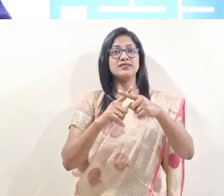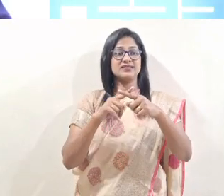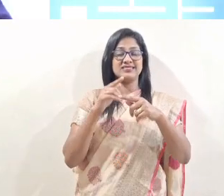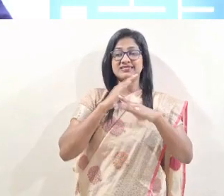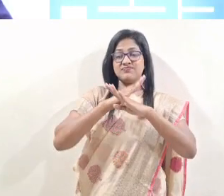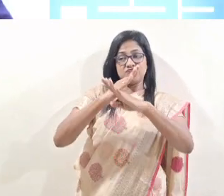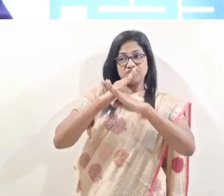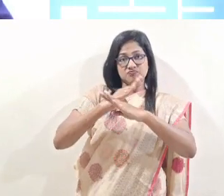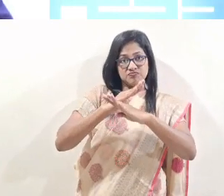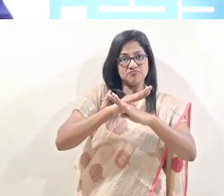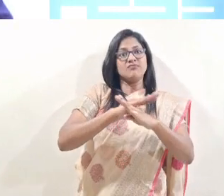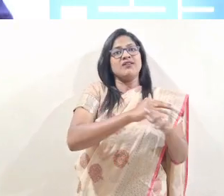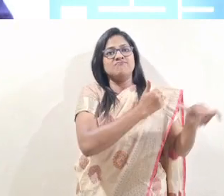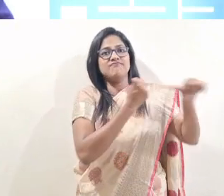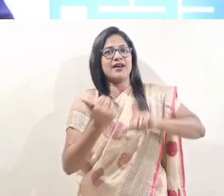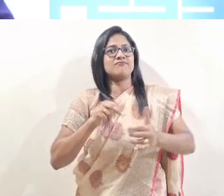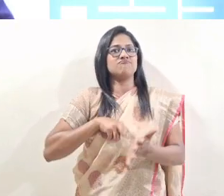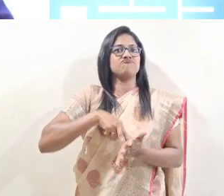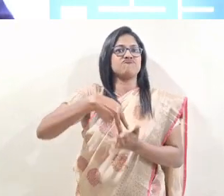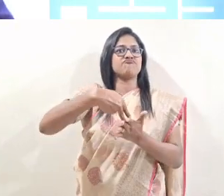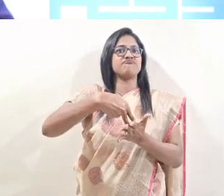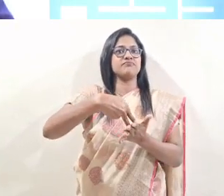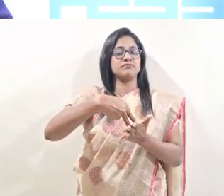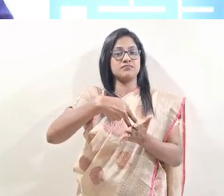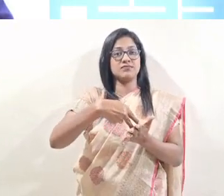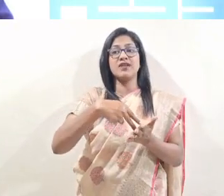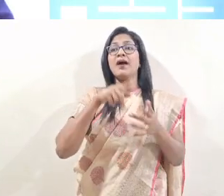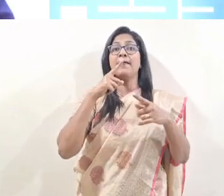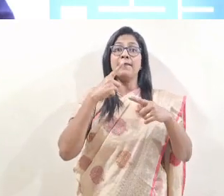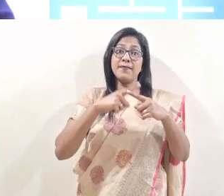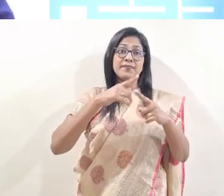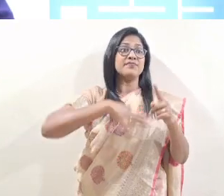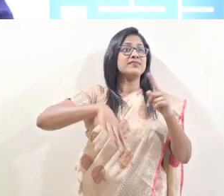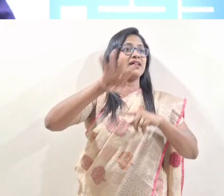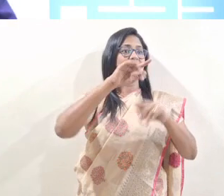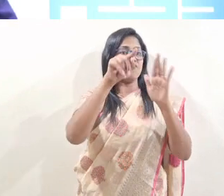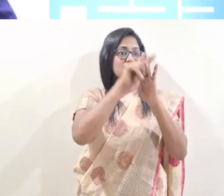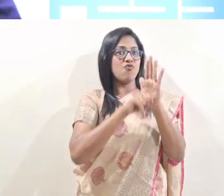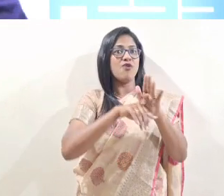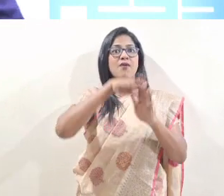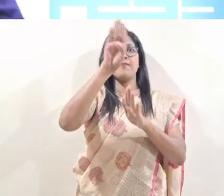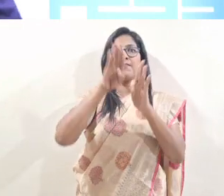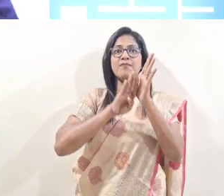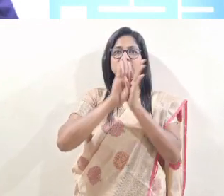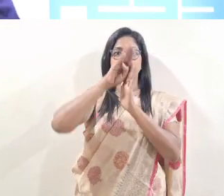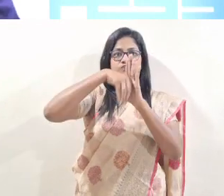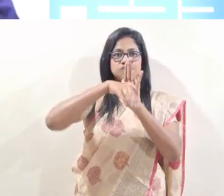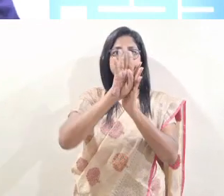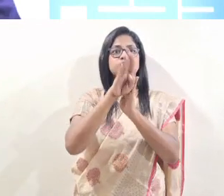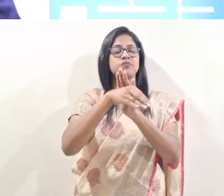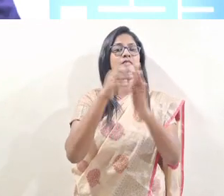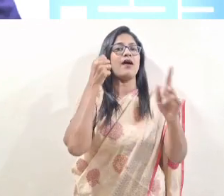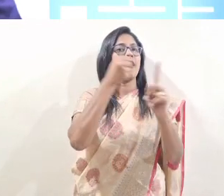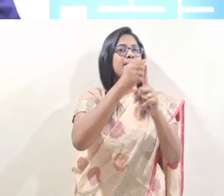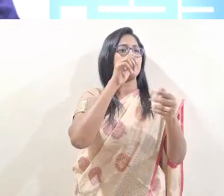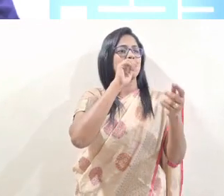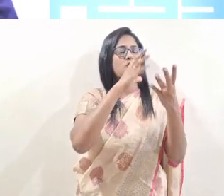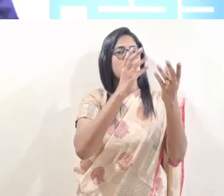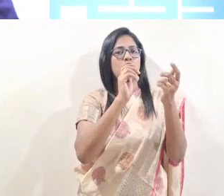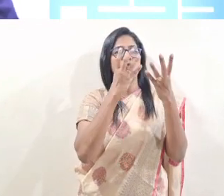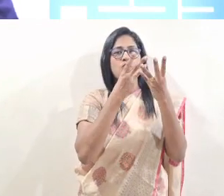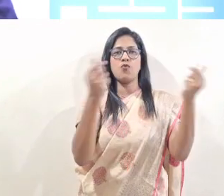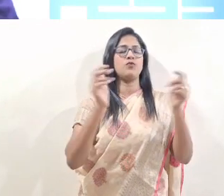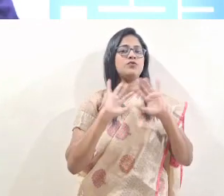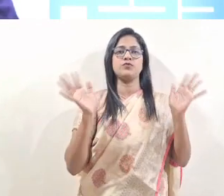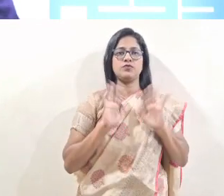state of activity without impacting much of the parameters, the performance parameters. That